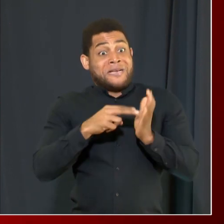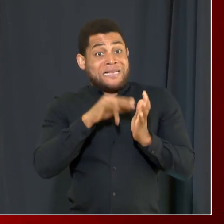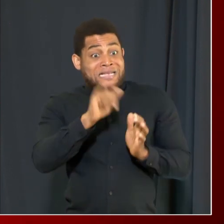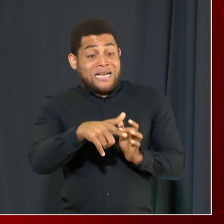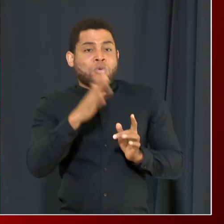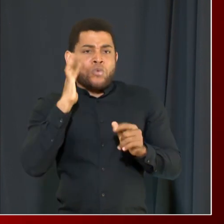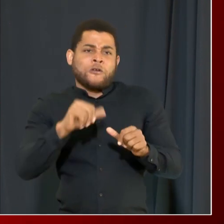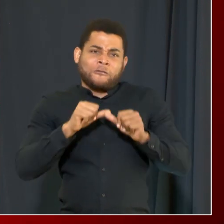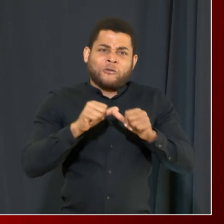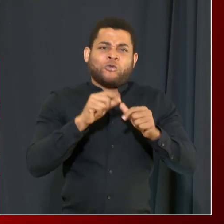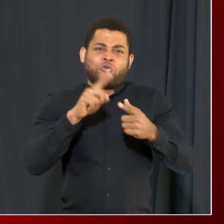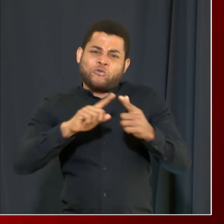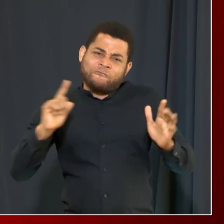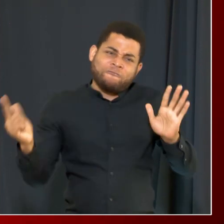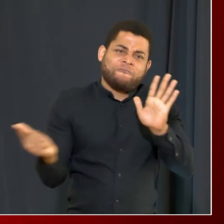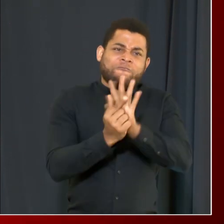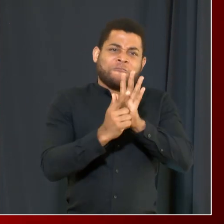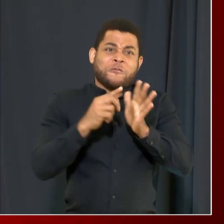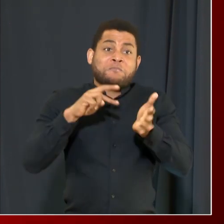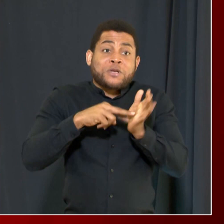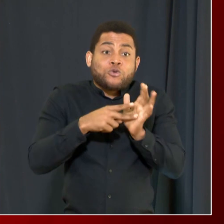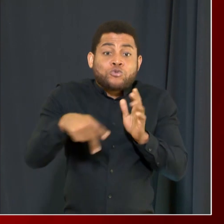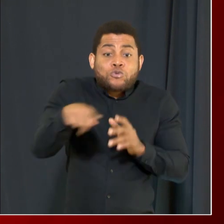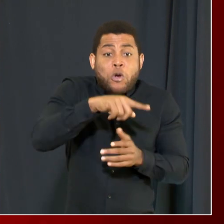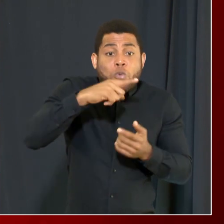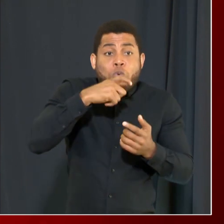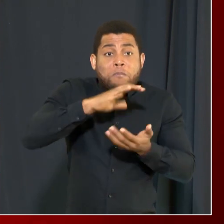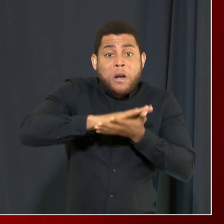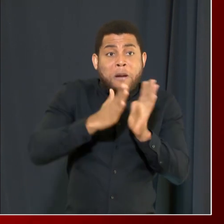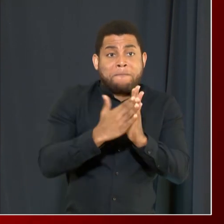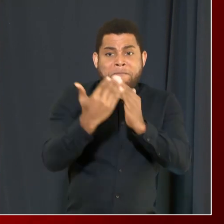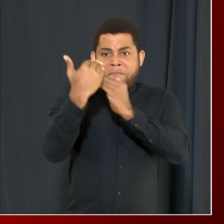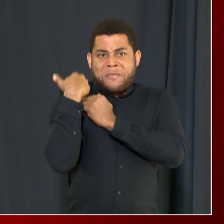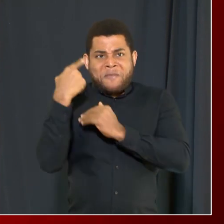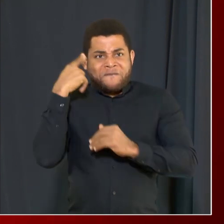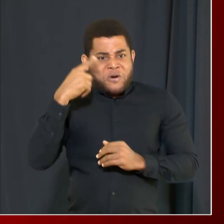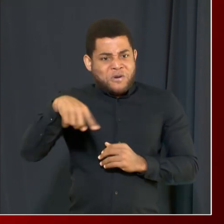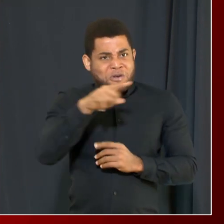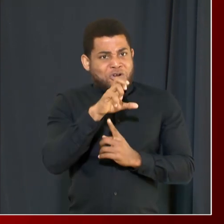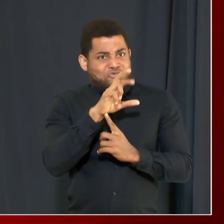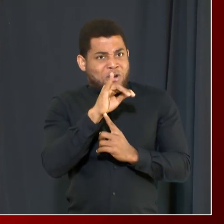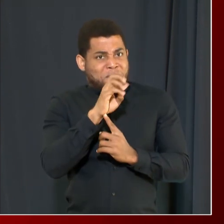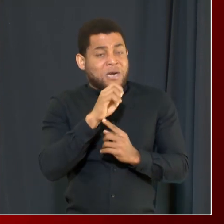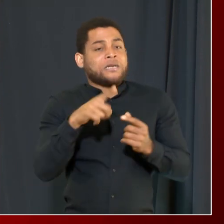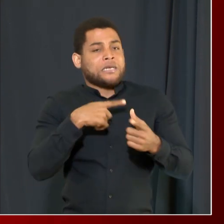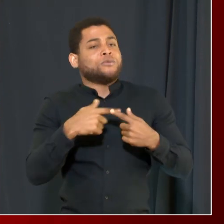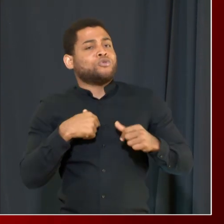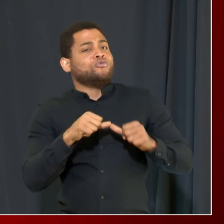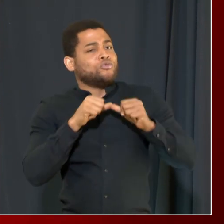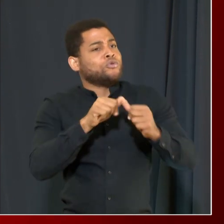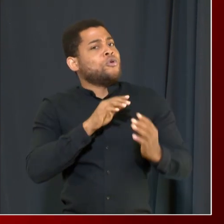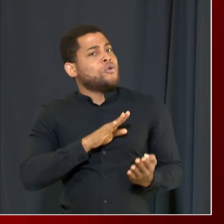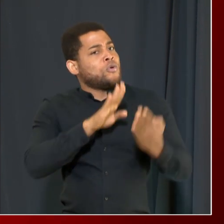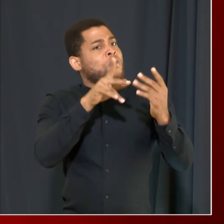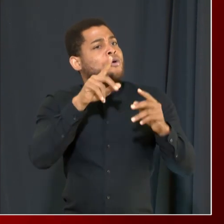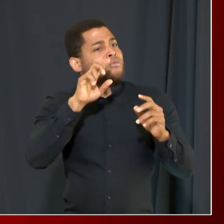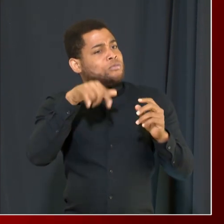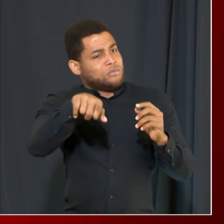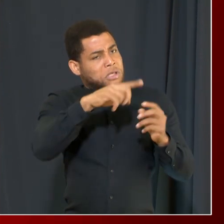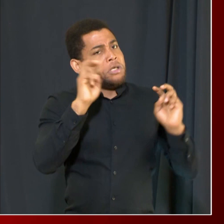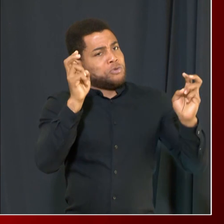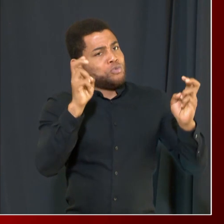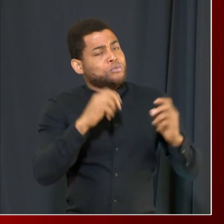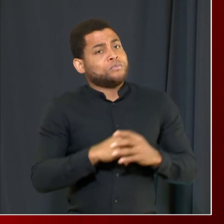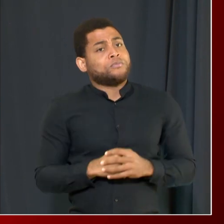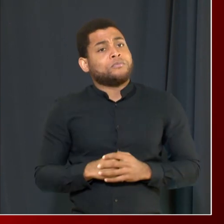continue launching initiatives such as this to address issues that are driving crime. As I've listened to the community, I consistently hear